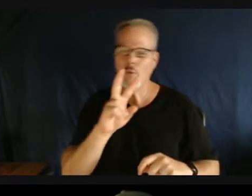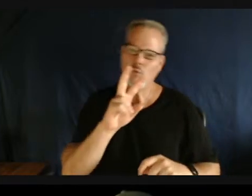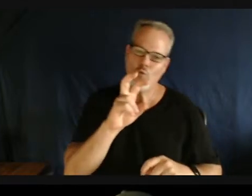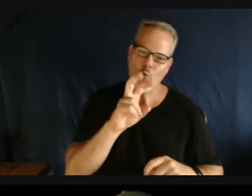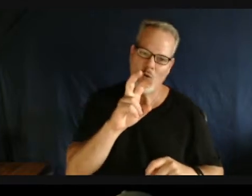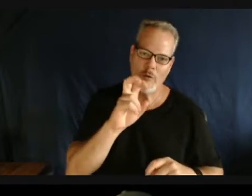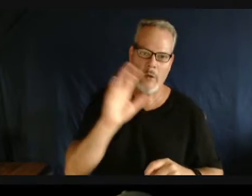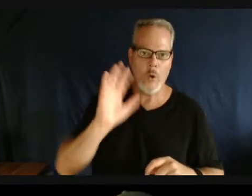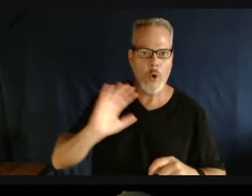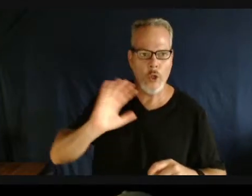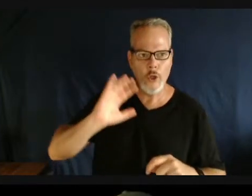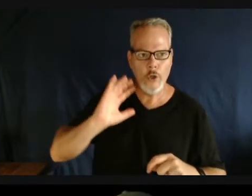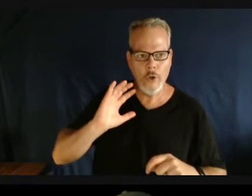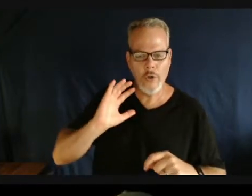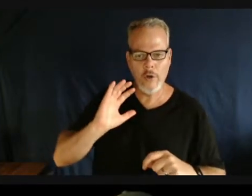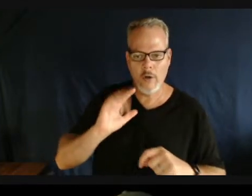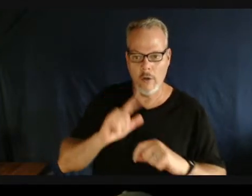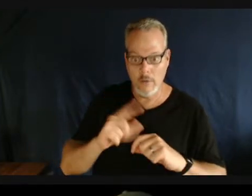what you can see is,